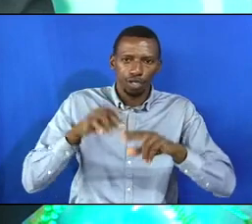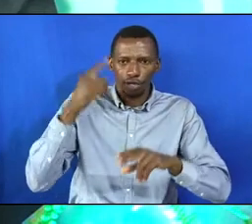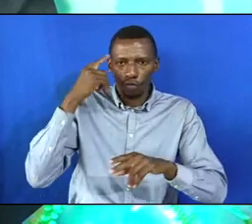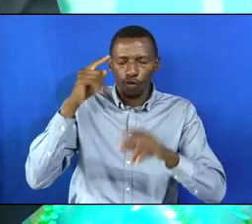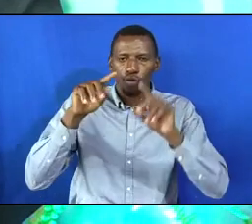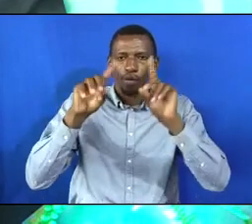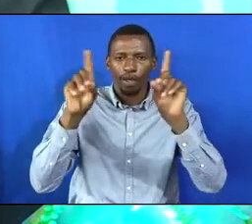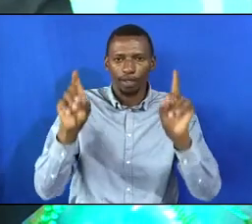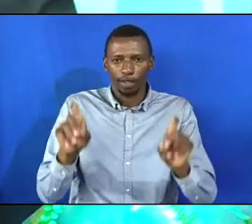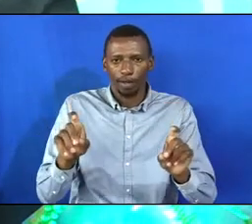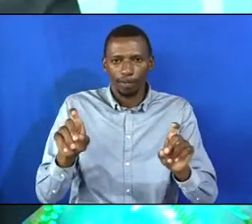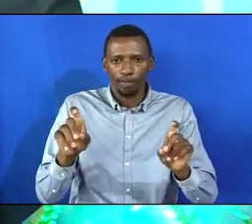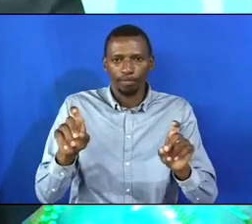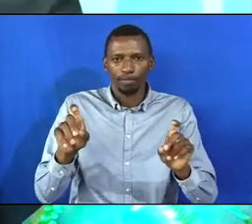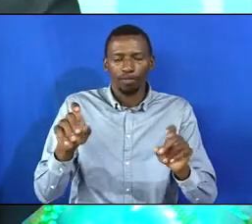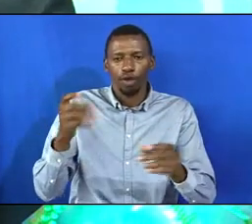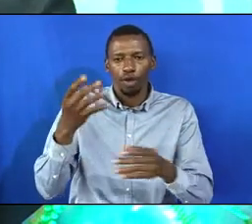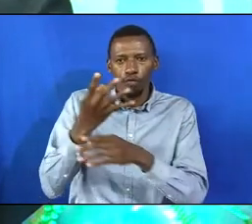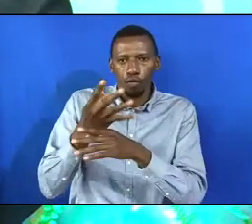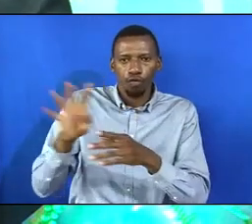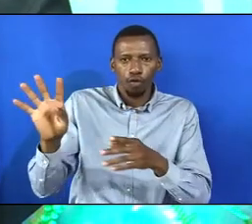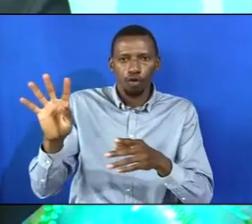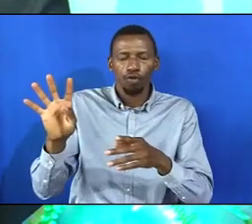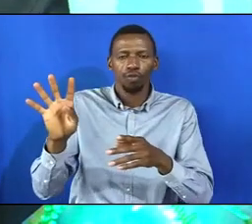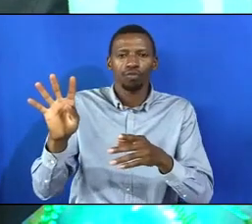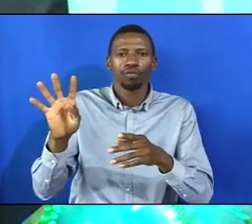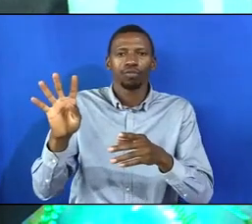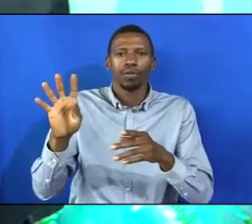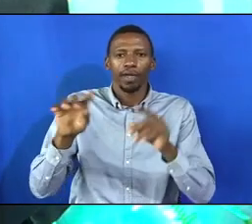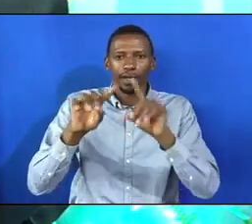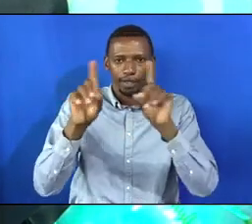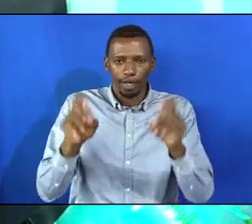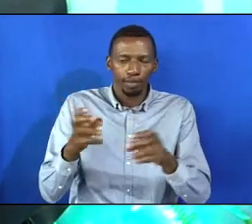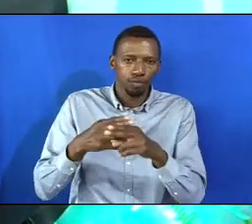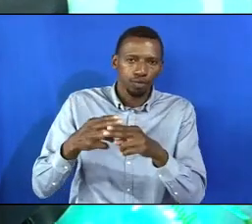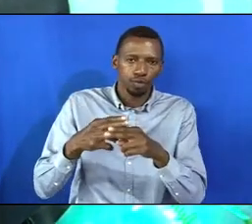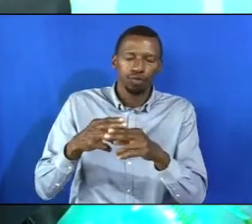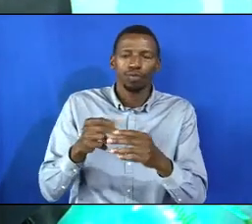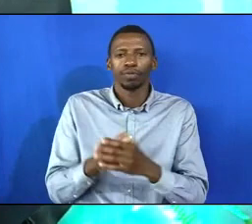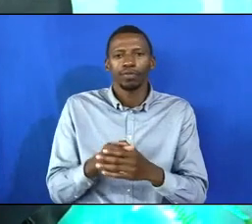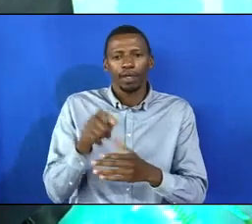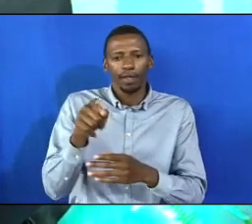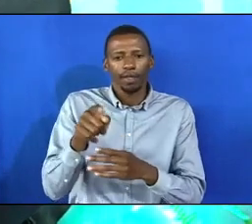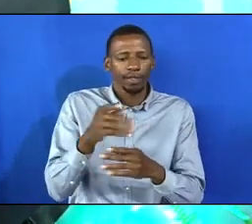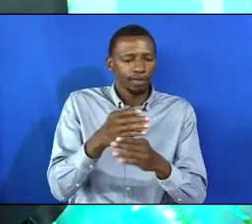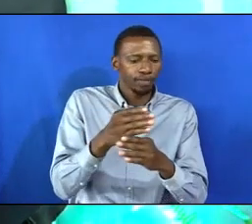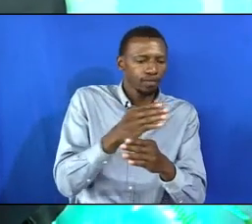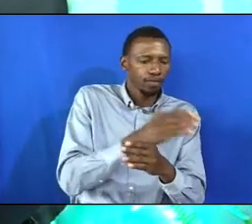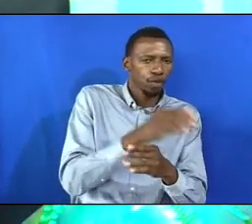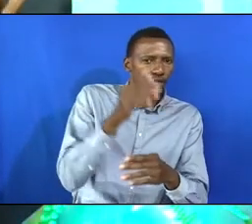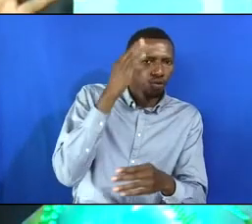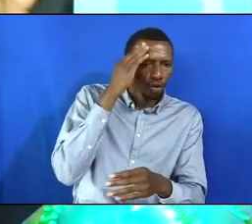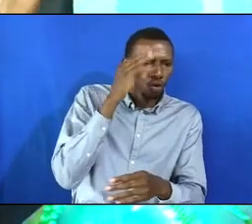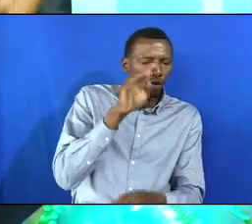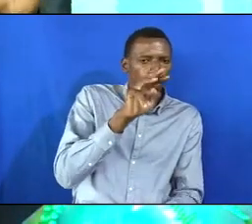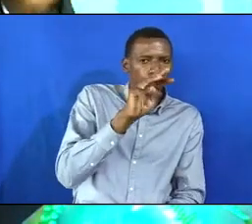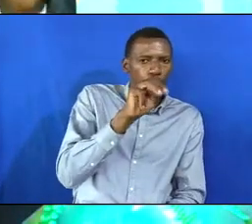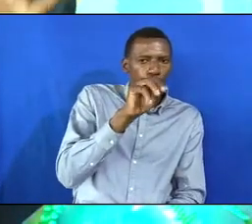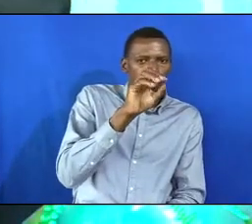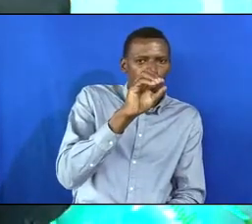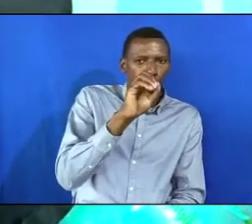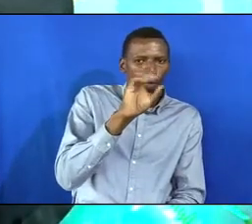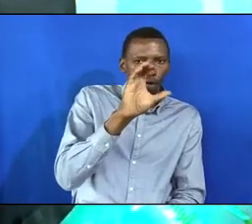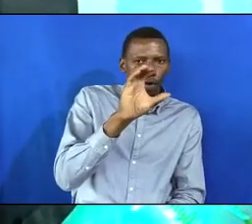soon to take his KCSE examination. And the exam after mock, what we can